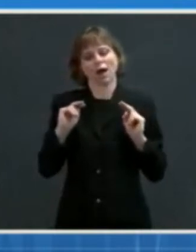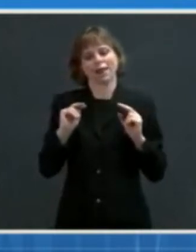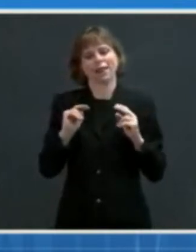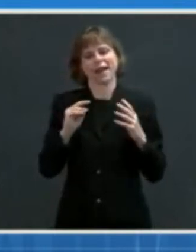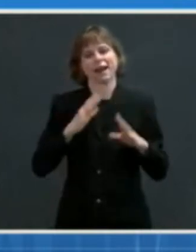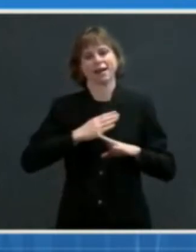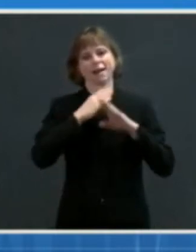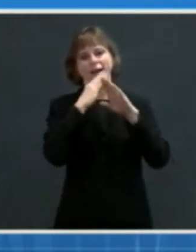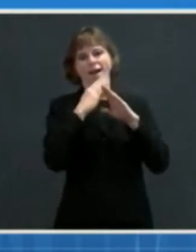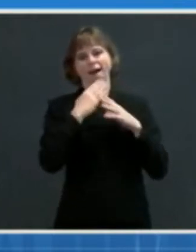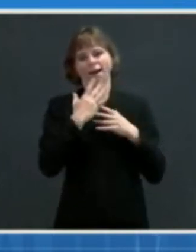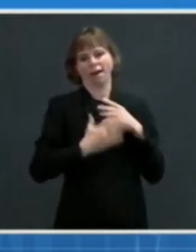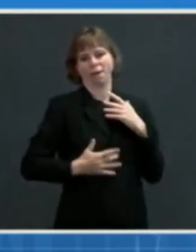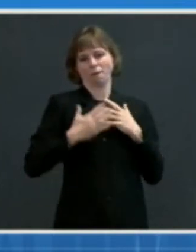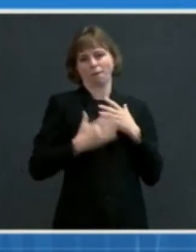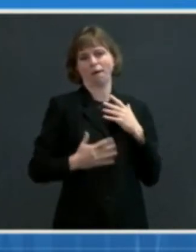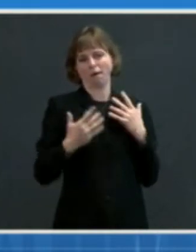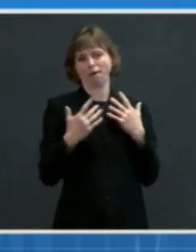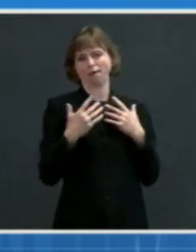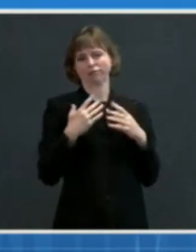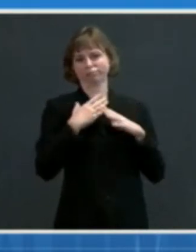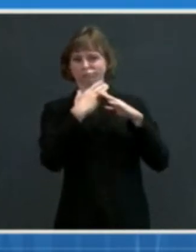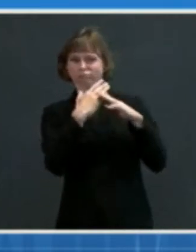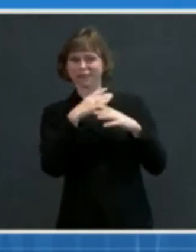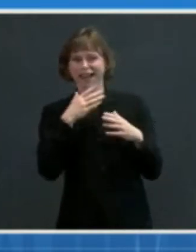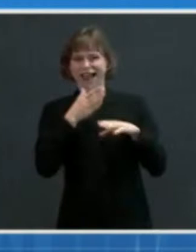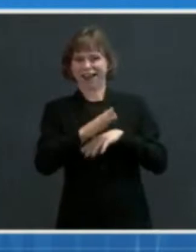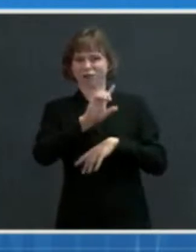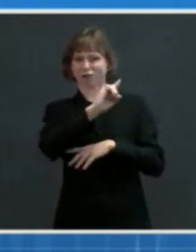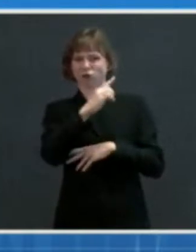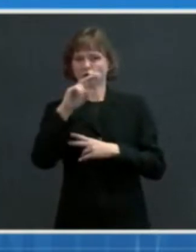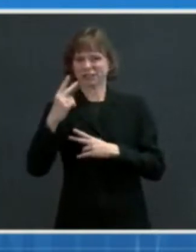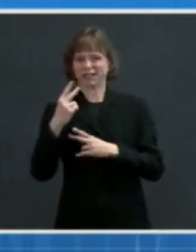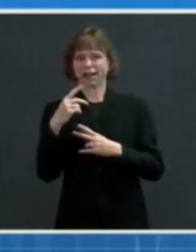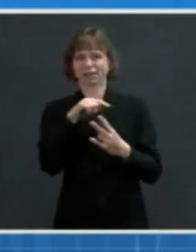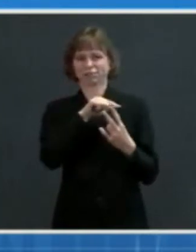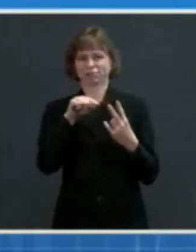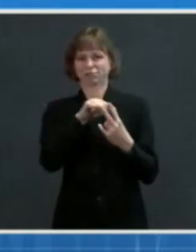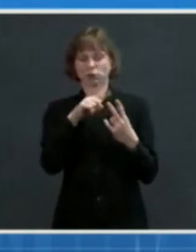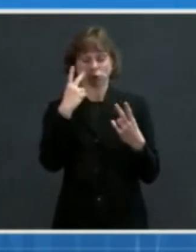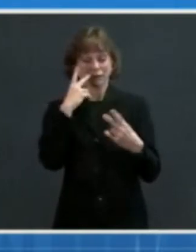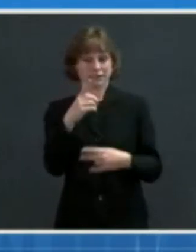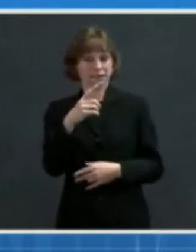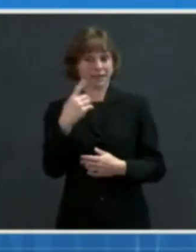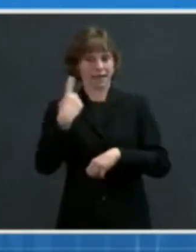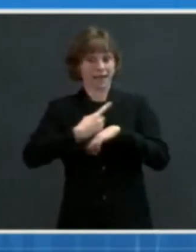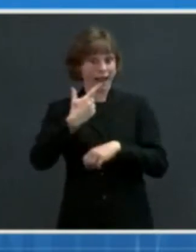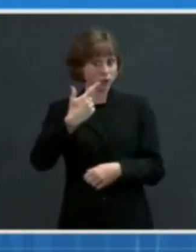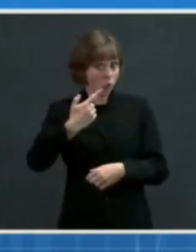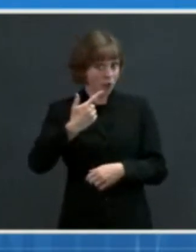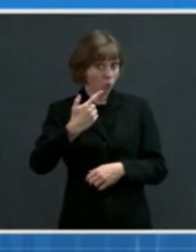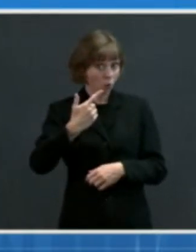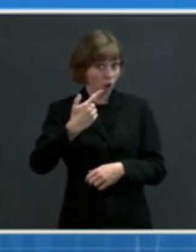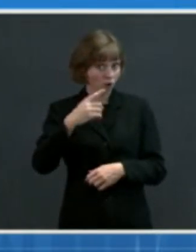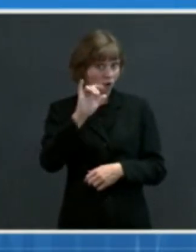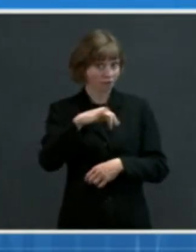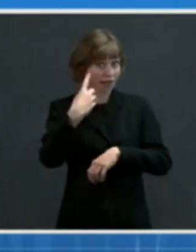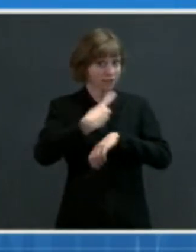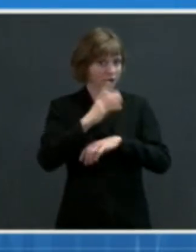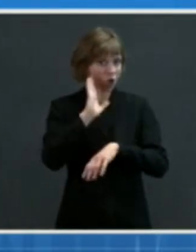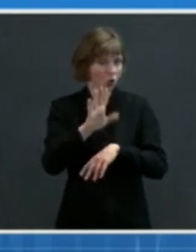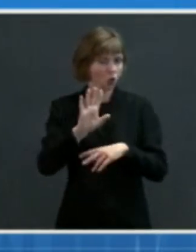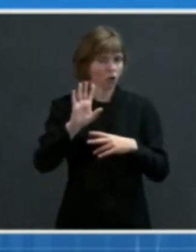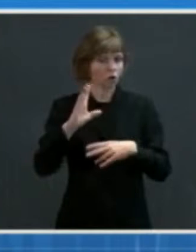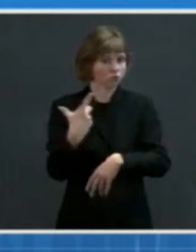and second dose. If you look there at day 21, which is at the time that you would be giving